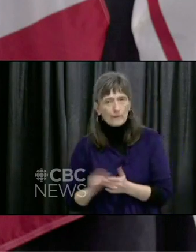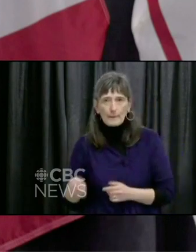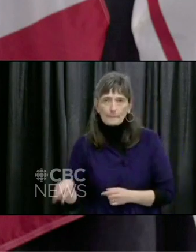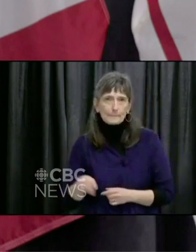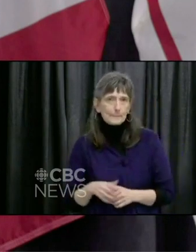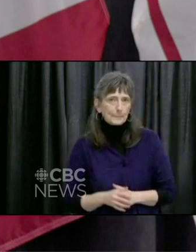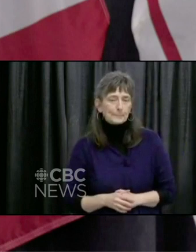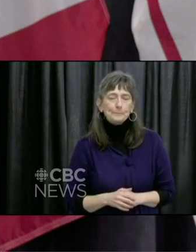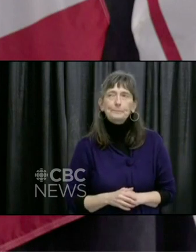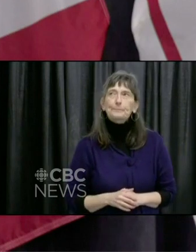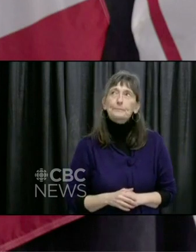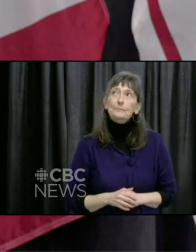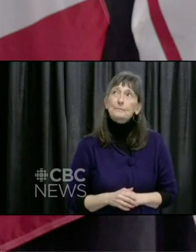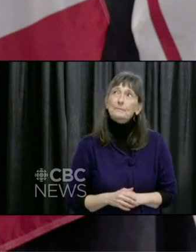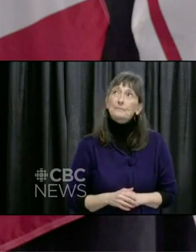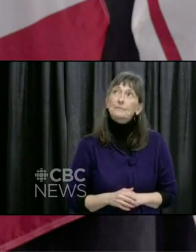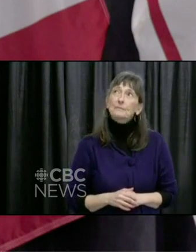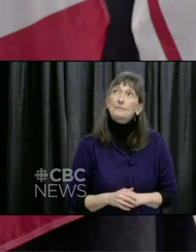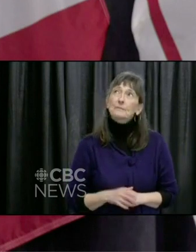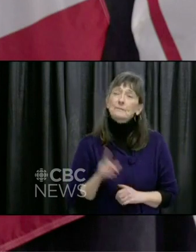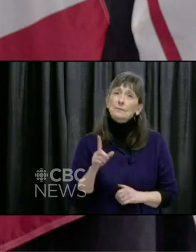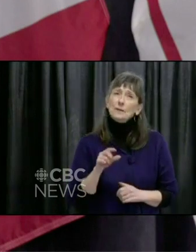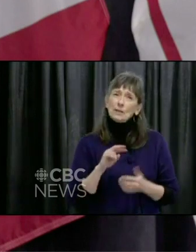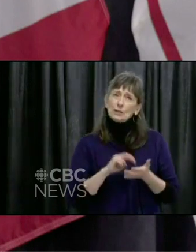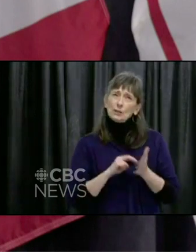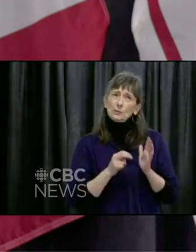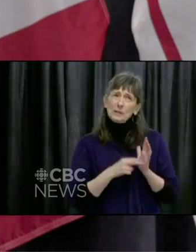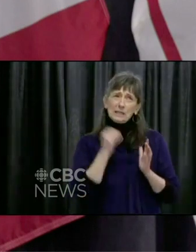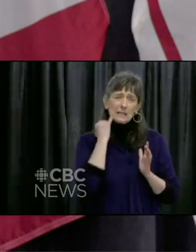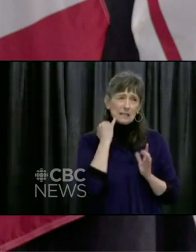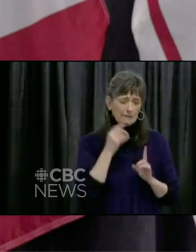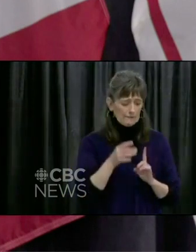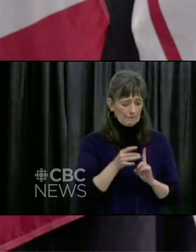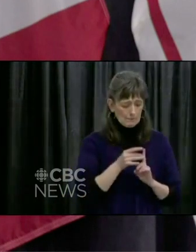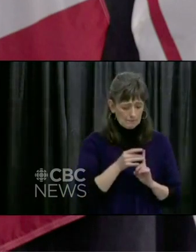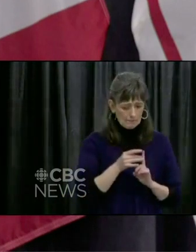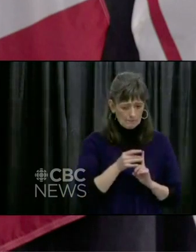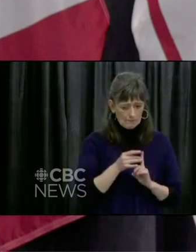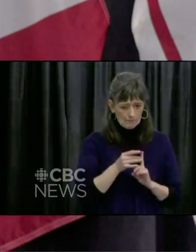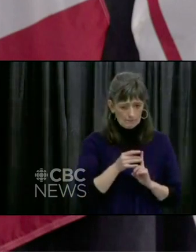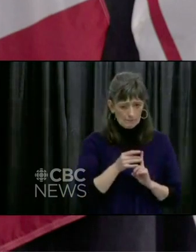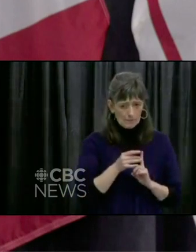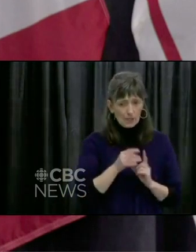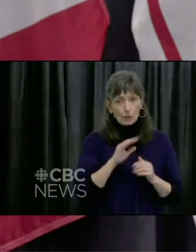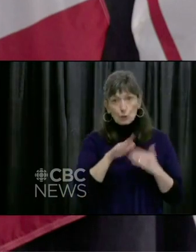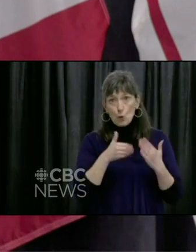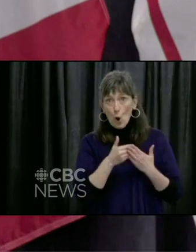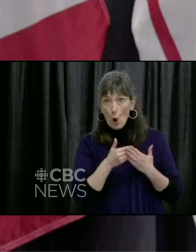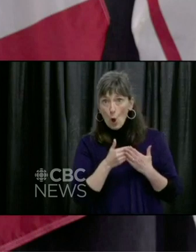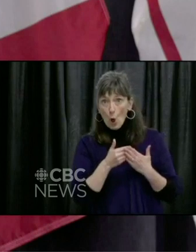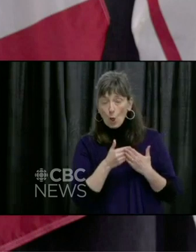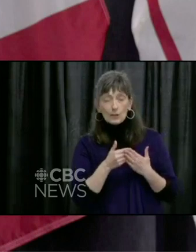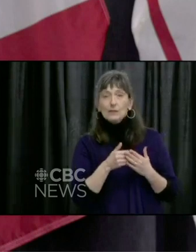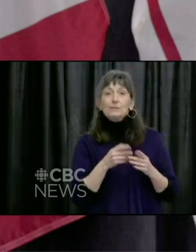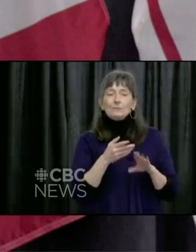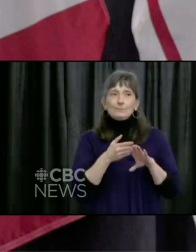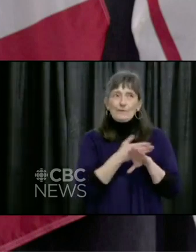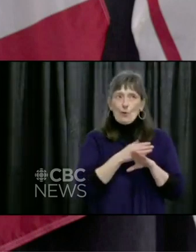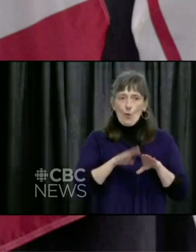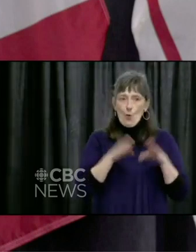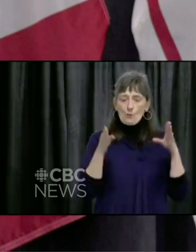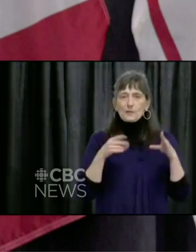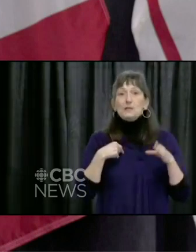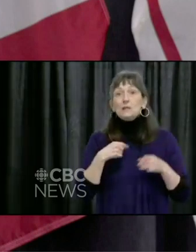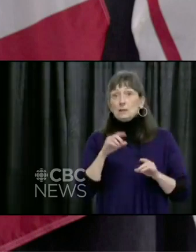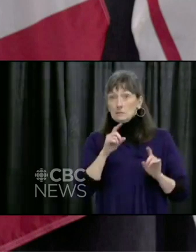So you mean that, say, everyone would get a letter or an email or something asking to opt in or opt out kind of before this is rolled out